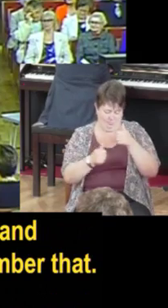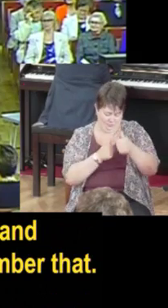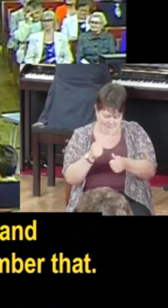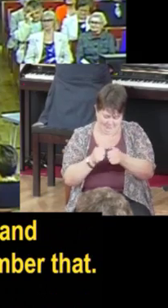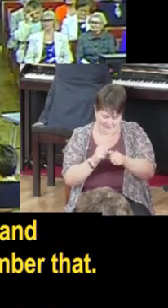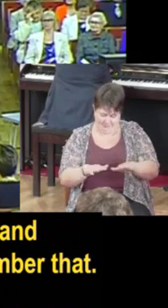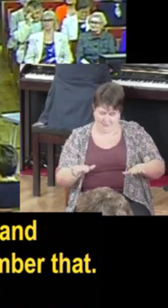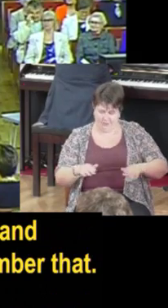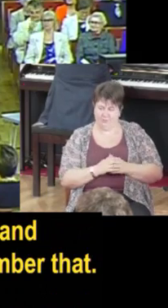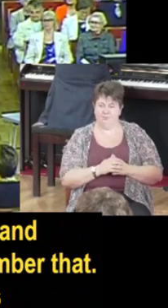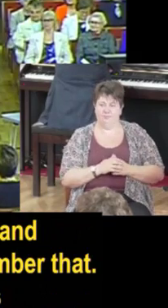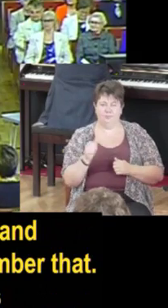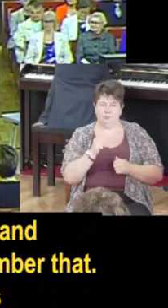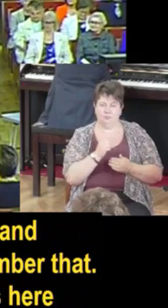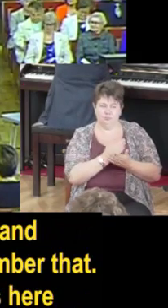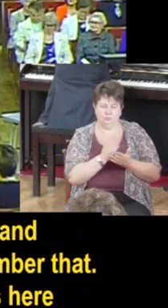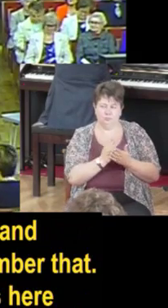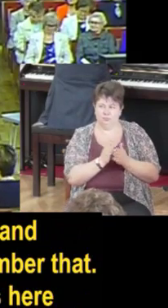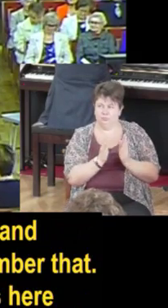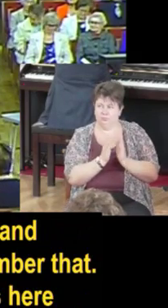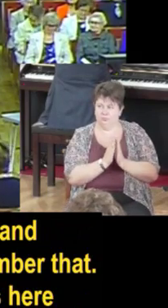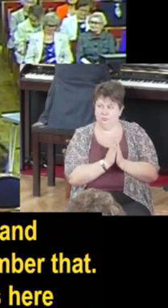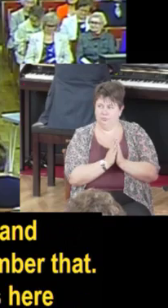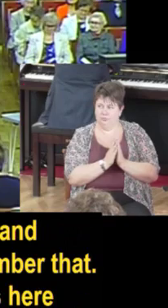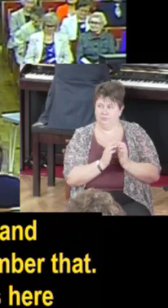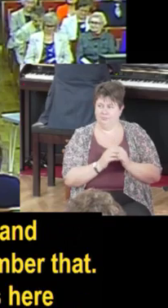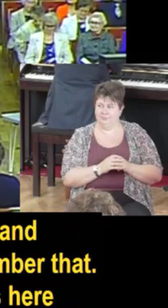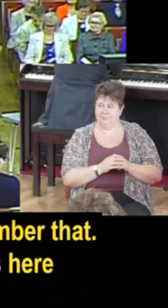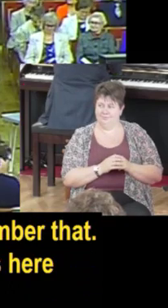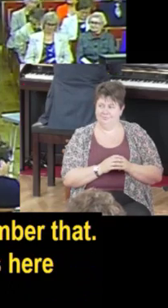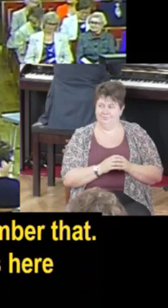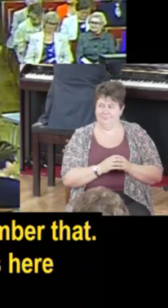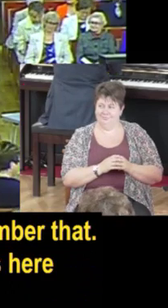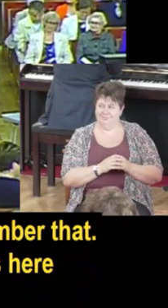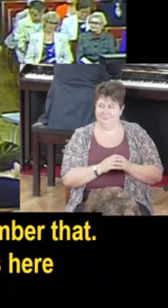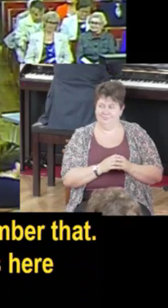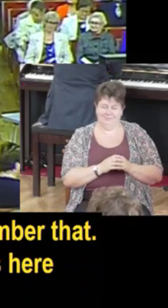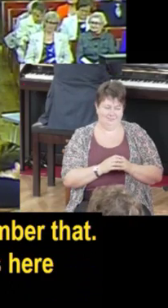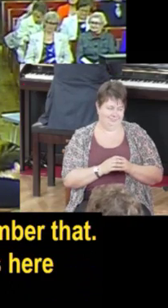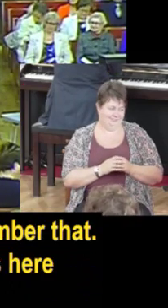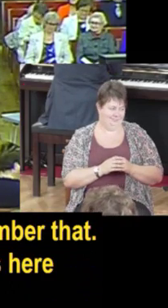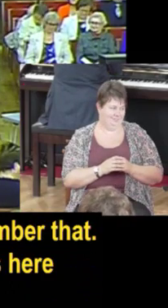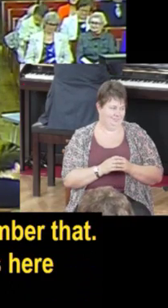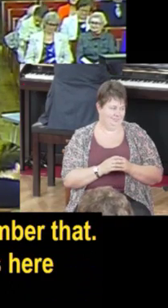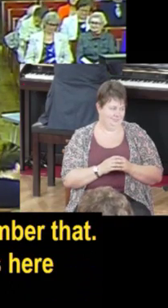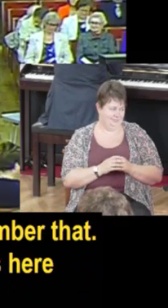done, you. Shall we share in a prayer before we finish with our final song? Let's